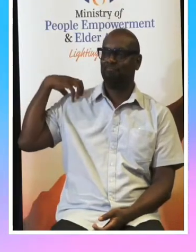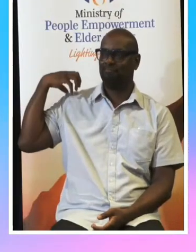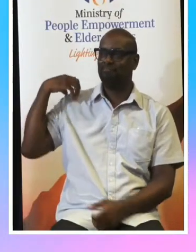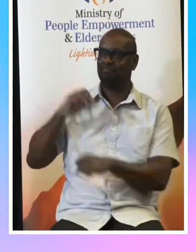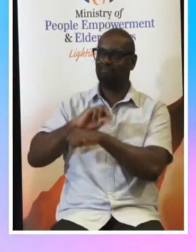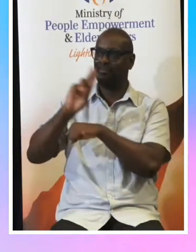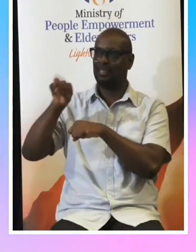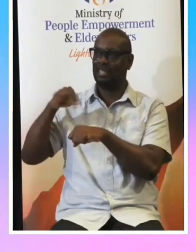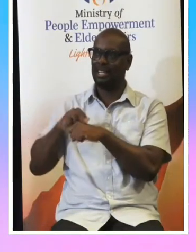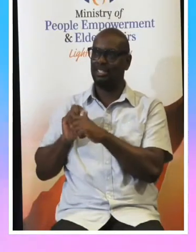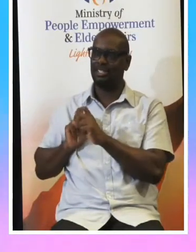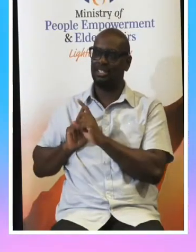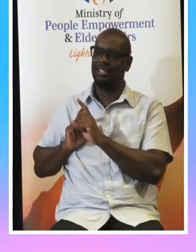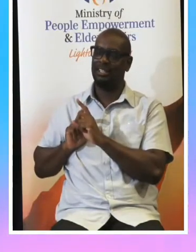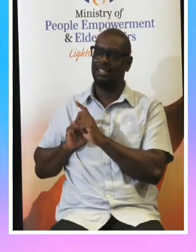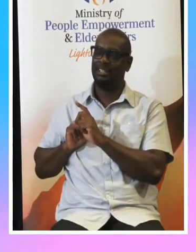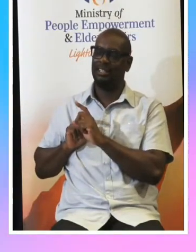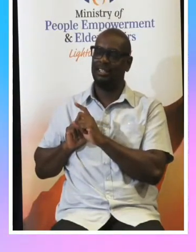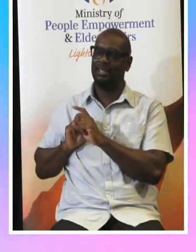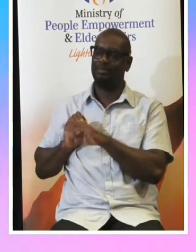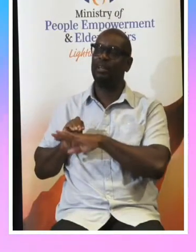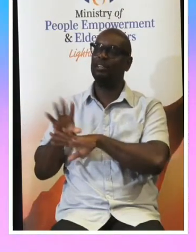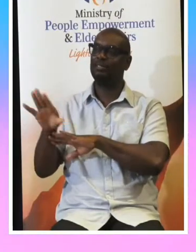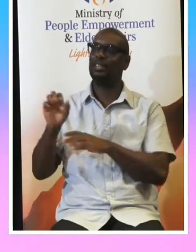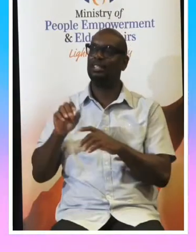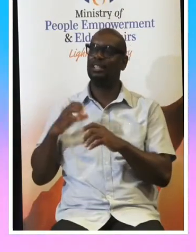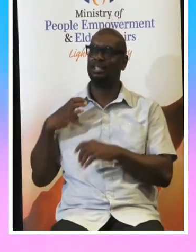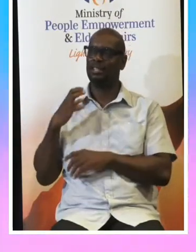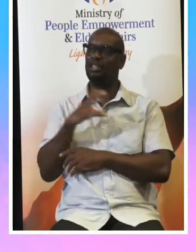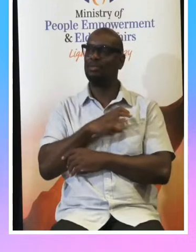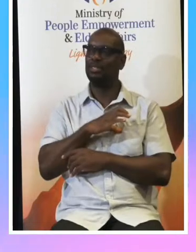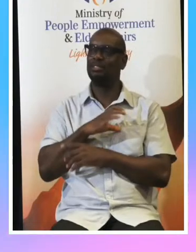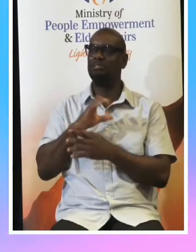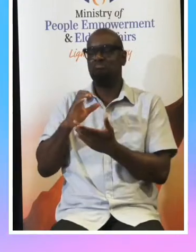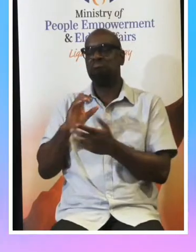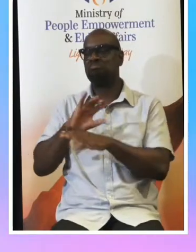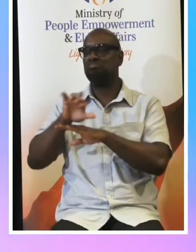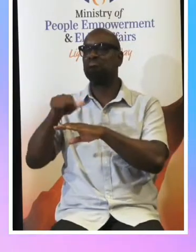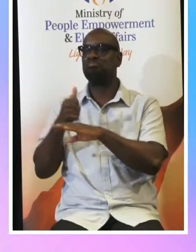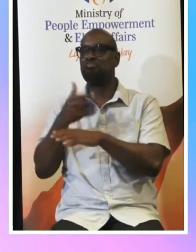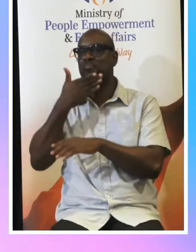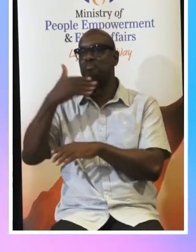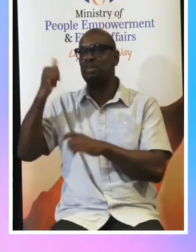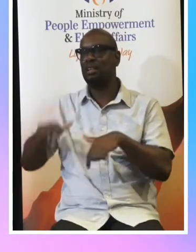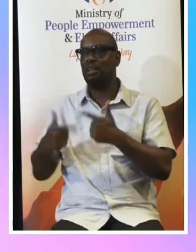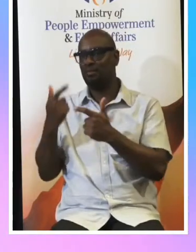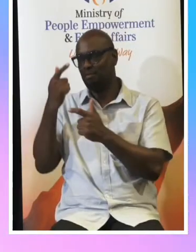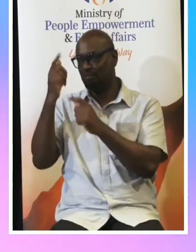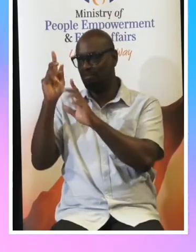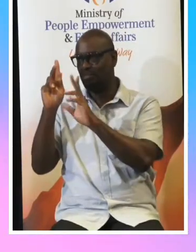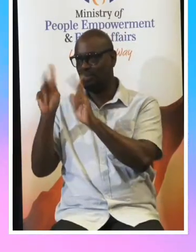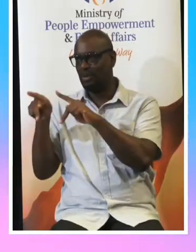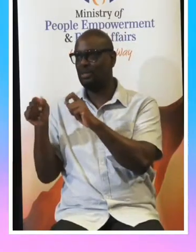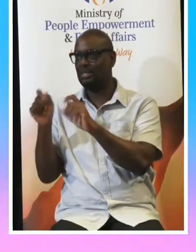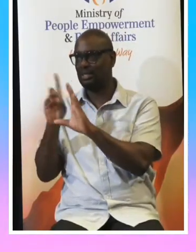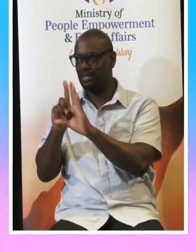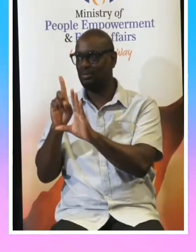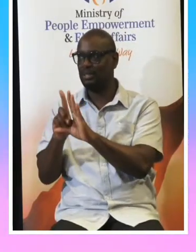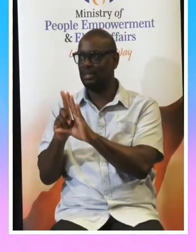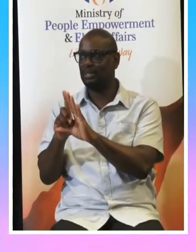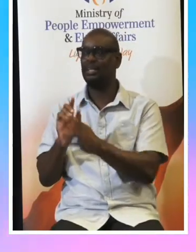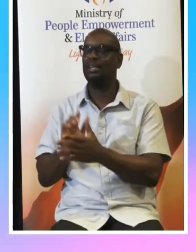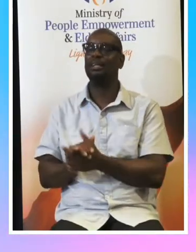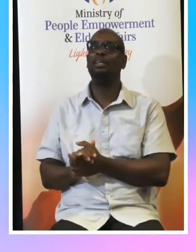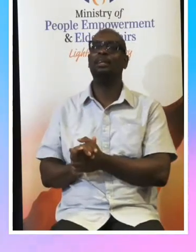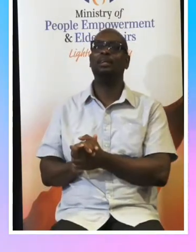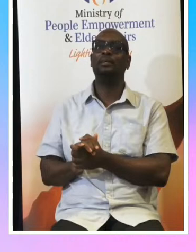National Advisory Committee to establish a better life for persons with disabilities, to establish a